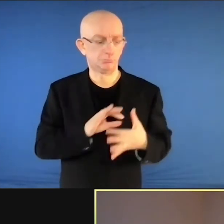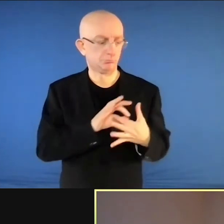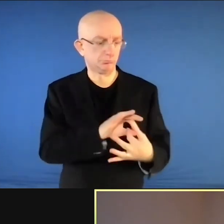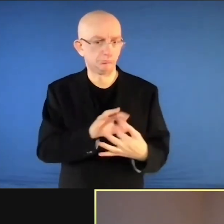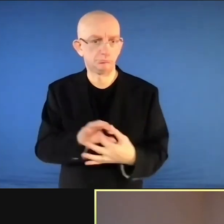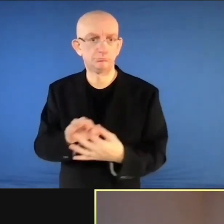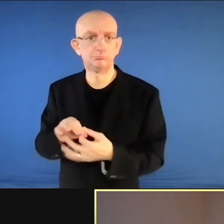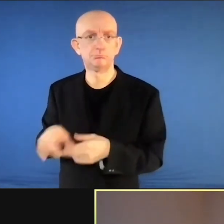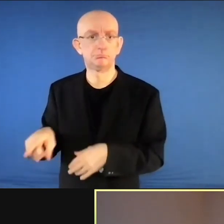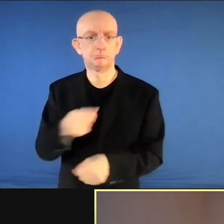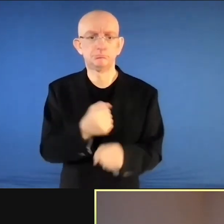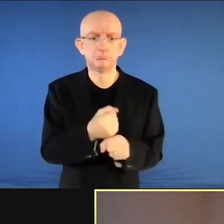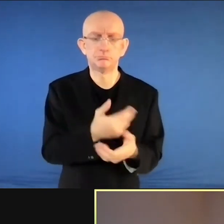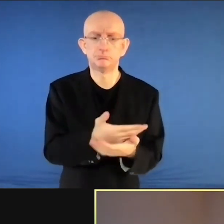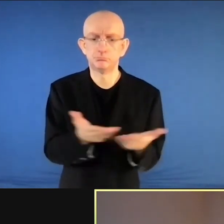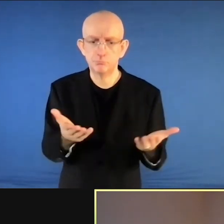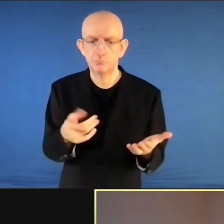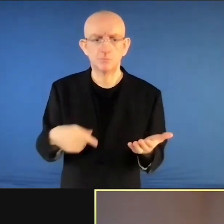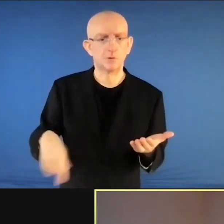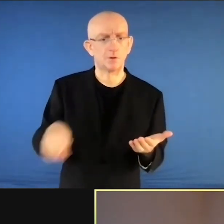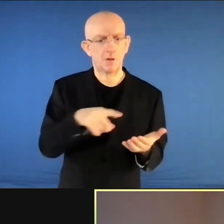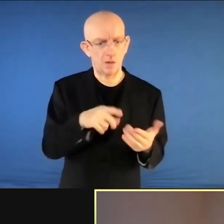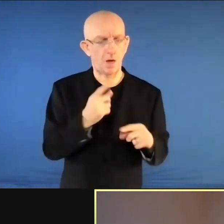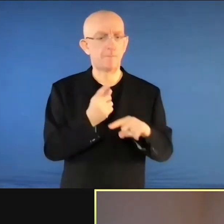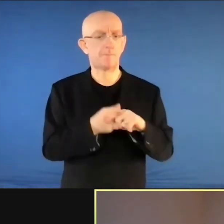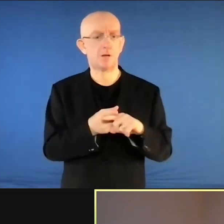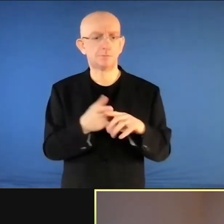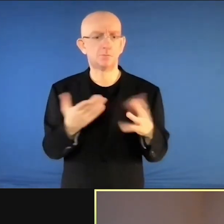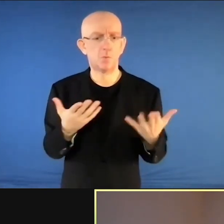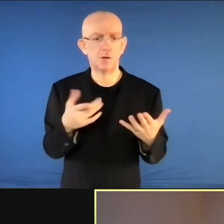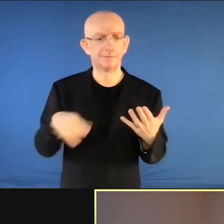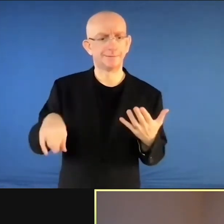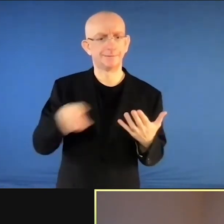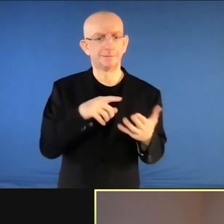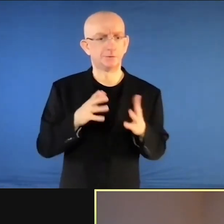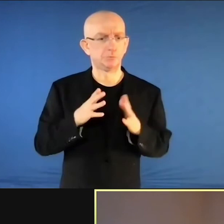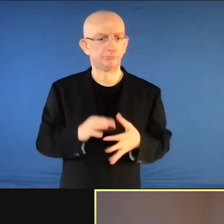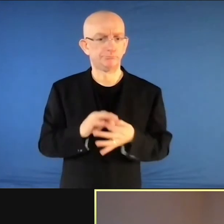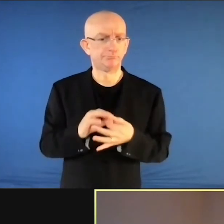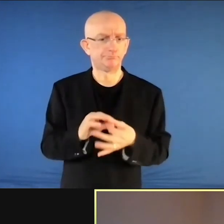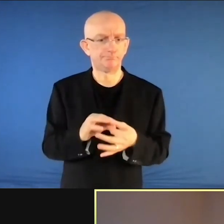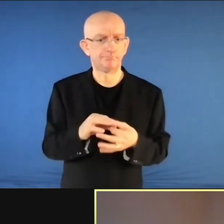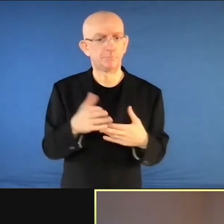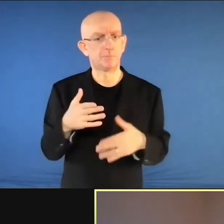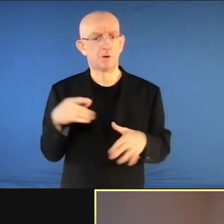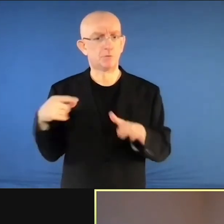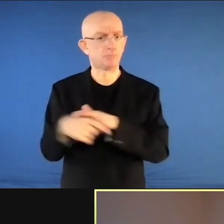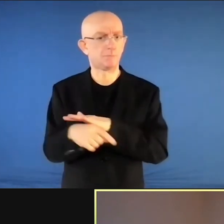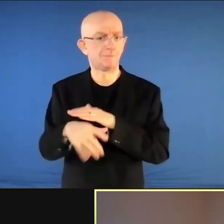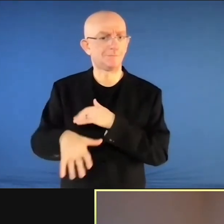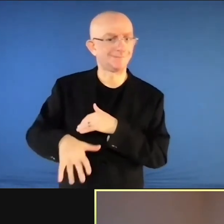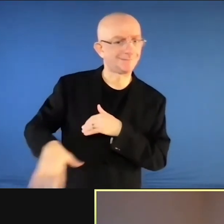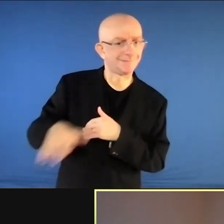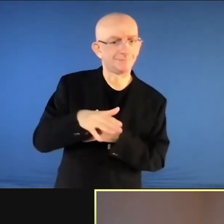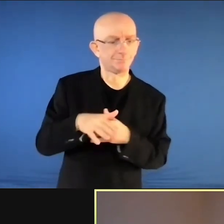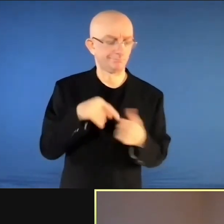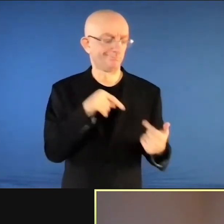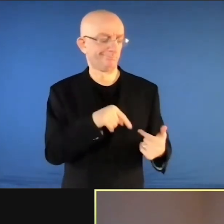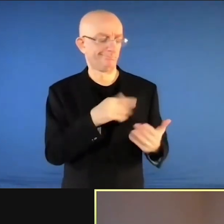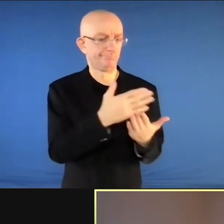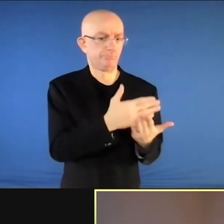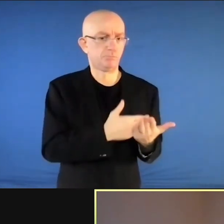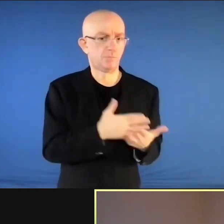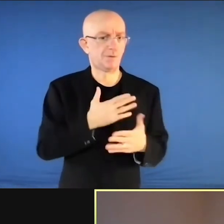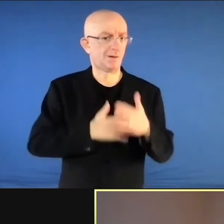There's quite a lot of similarity. What we would have additional are